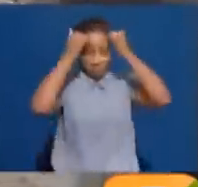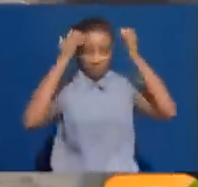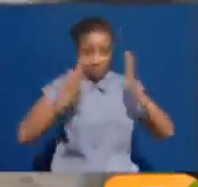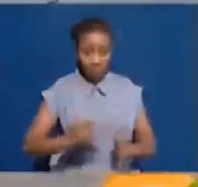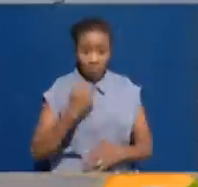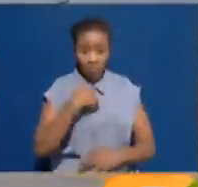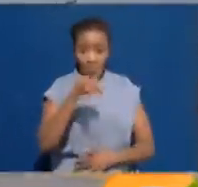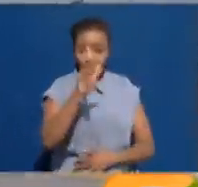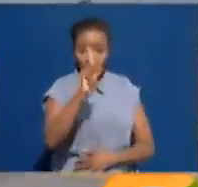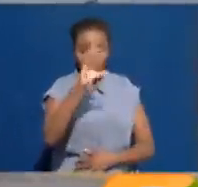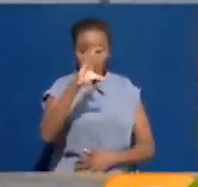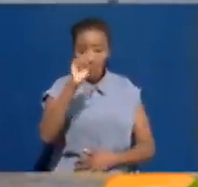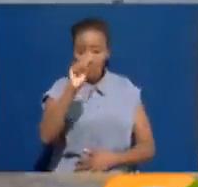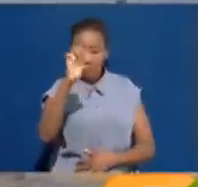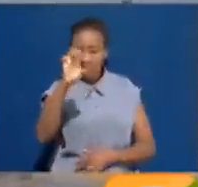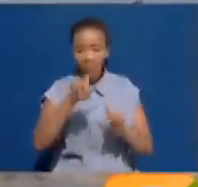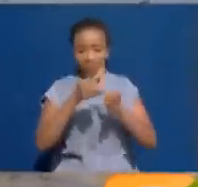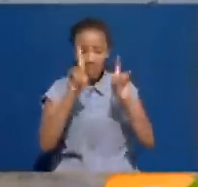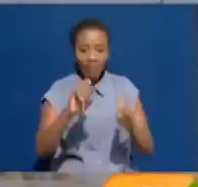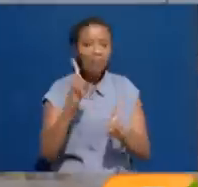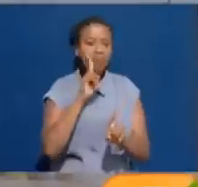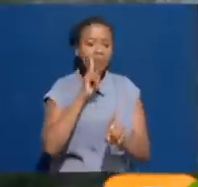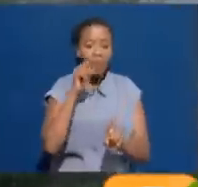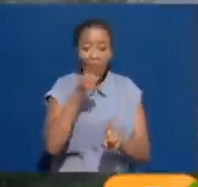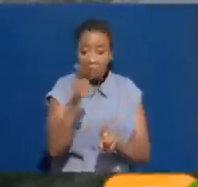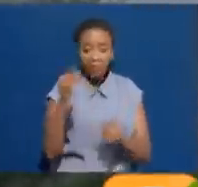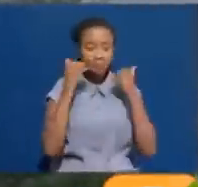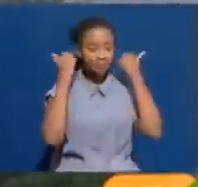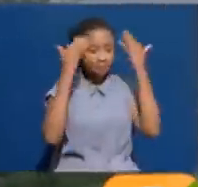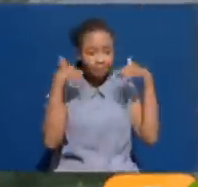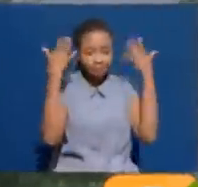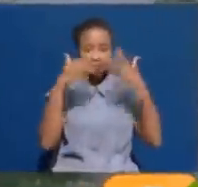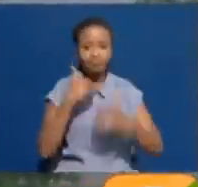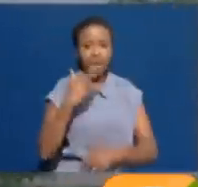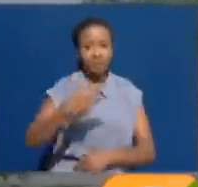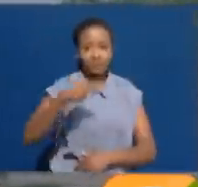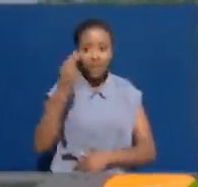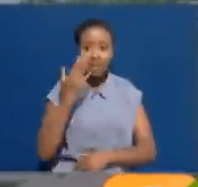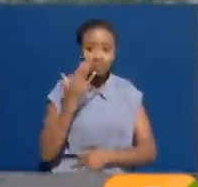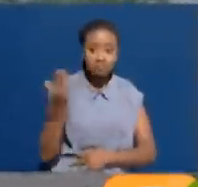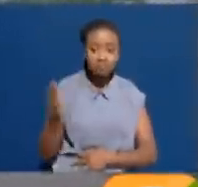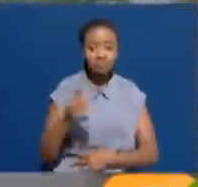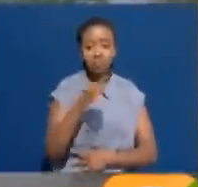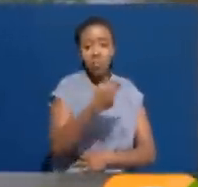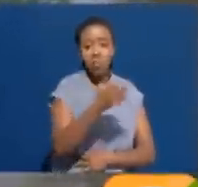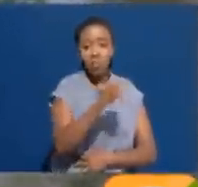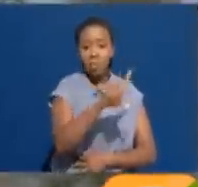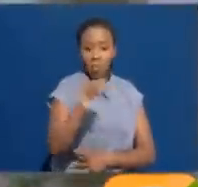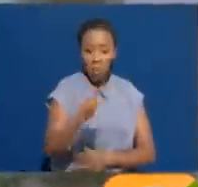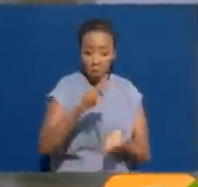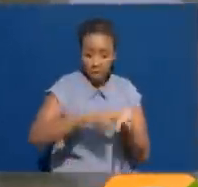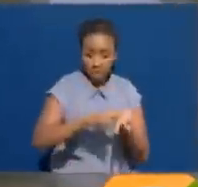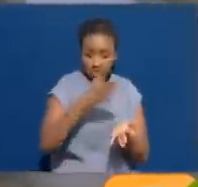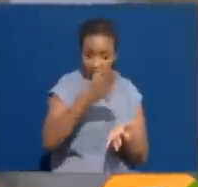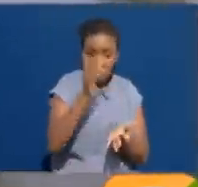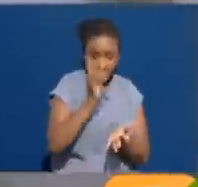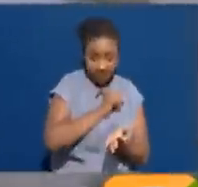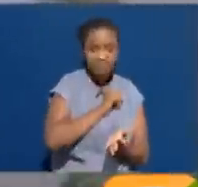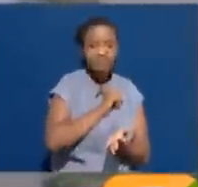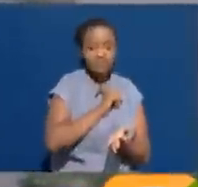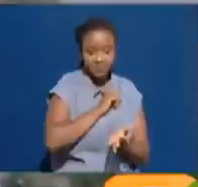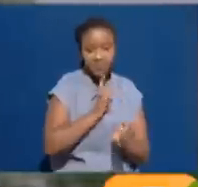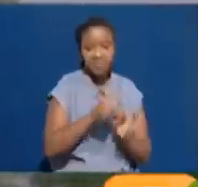the KCSE exam tomorrow a worried lot. The students registered at Hola Township Secondary School may be forced to sit the